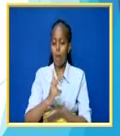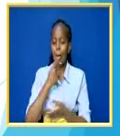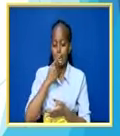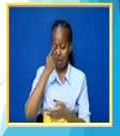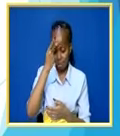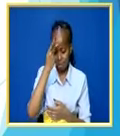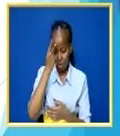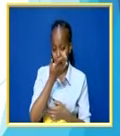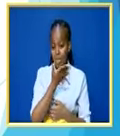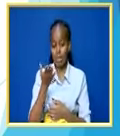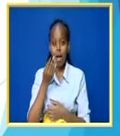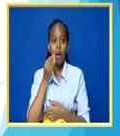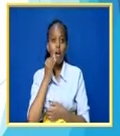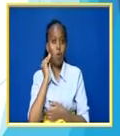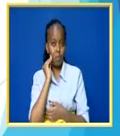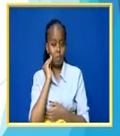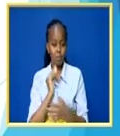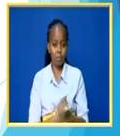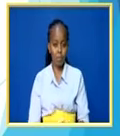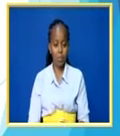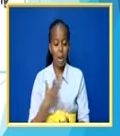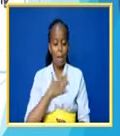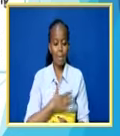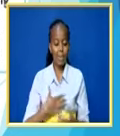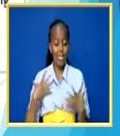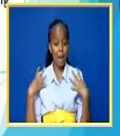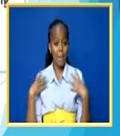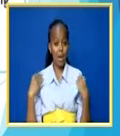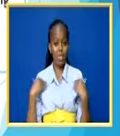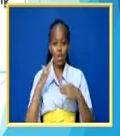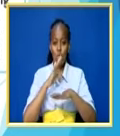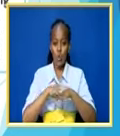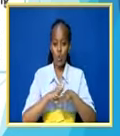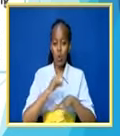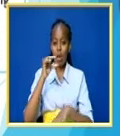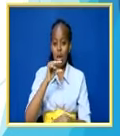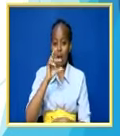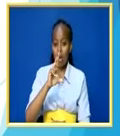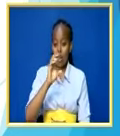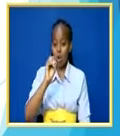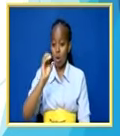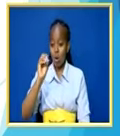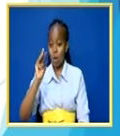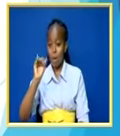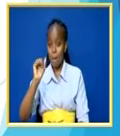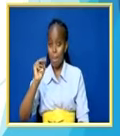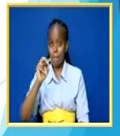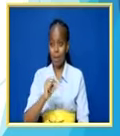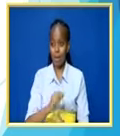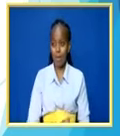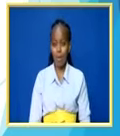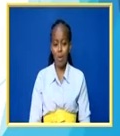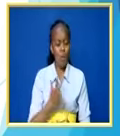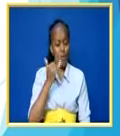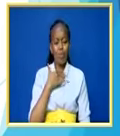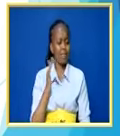guidance of a caregiver, practice good grooming. Why is it going back? I think it still